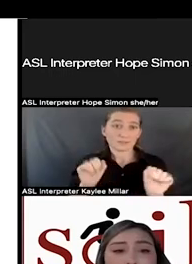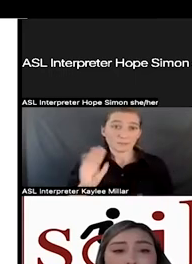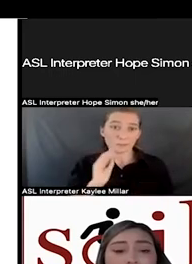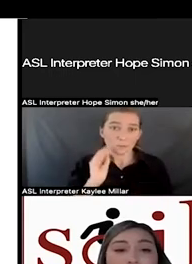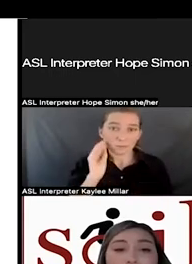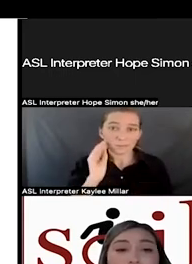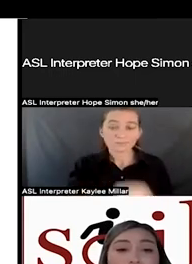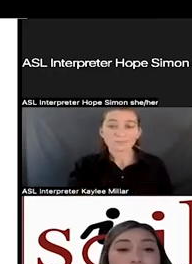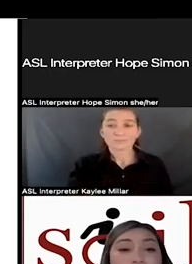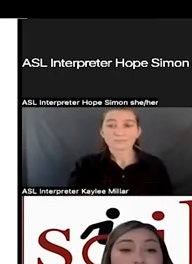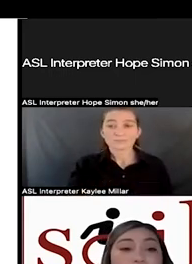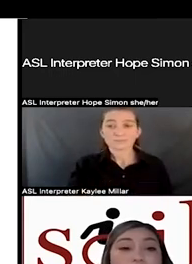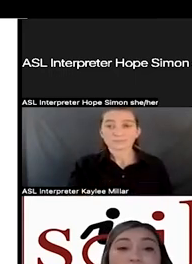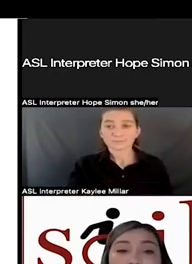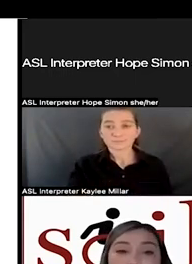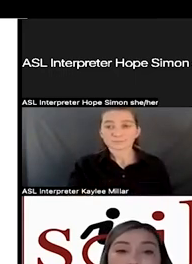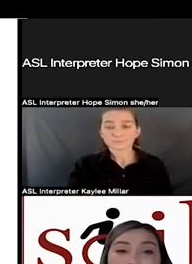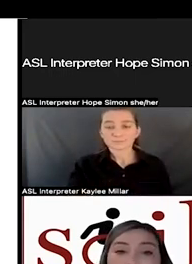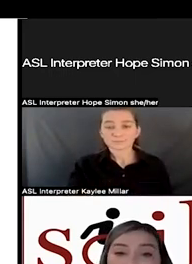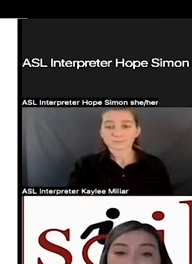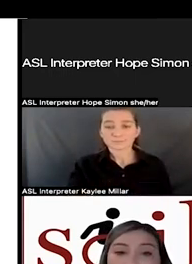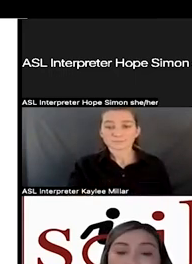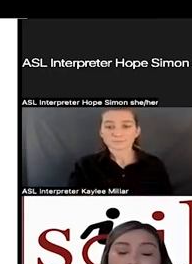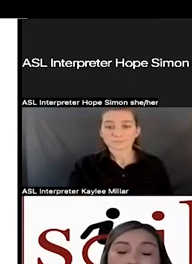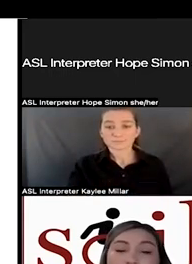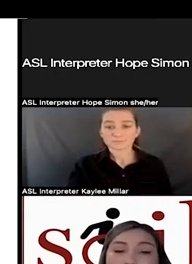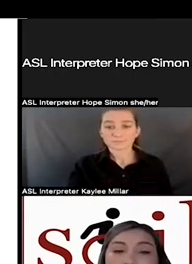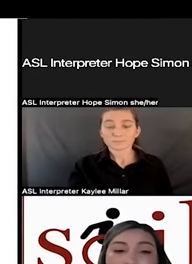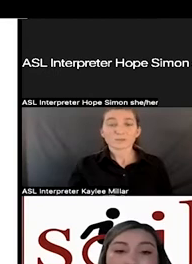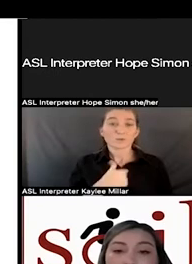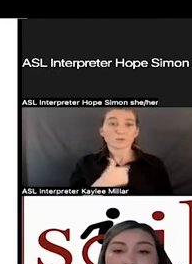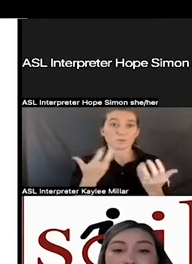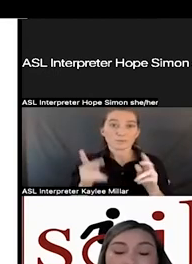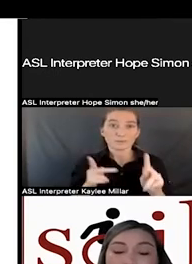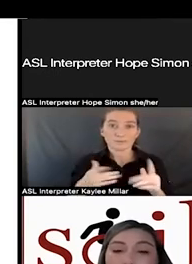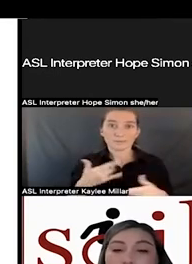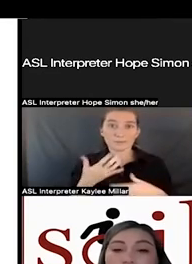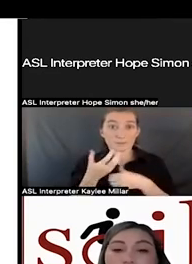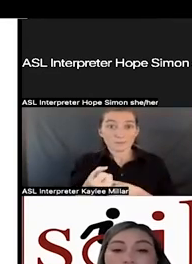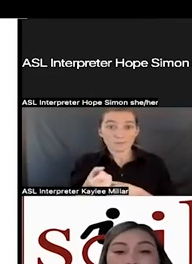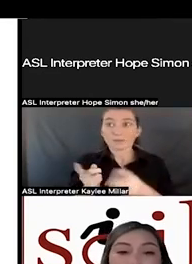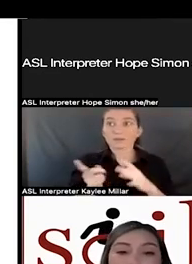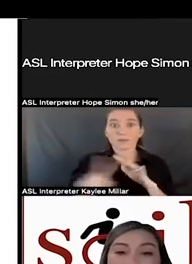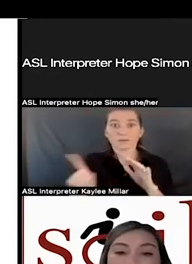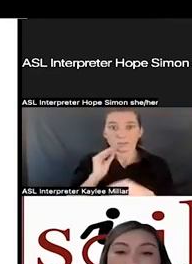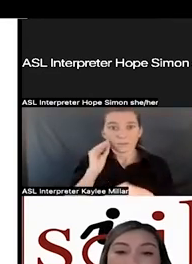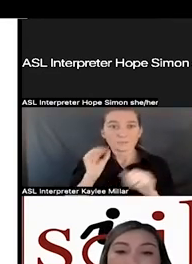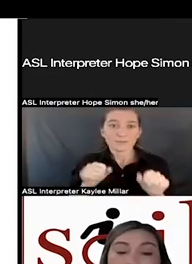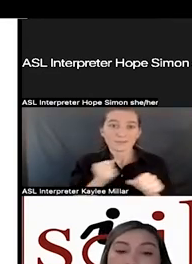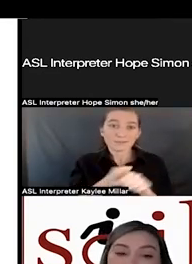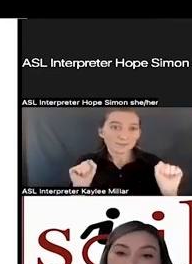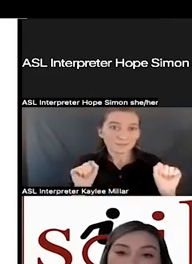Being able, you know, for them to be able to exit their home safely at ease with these simple, easy steps